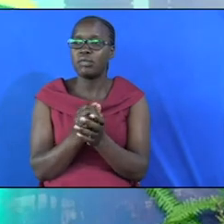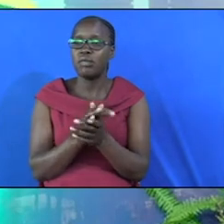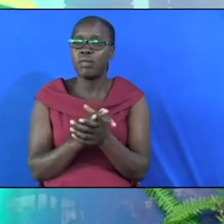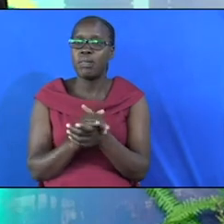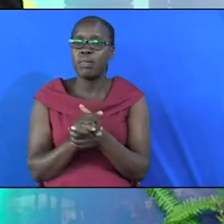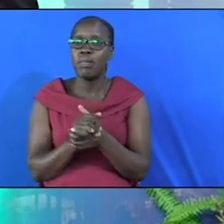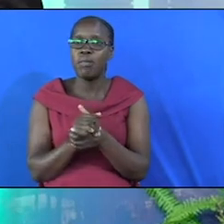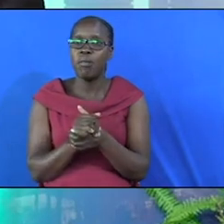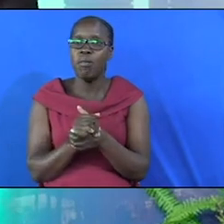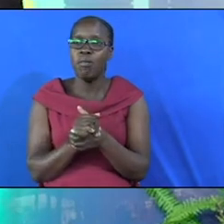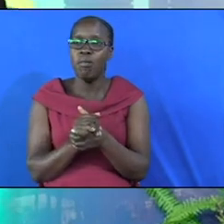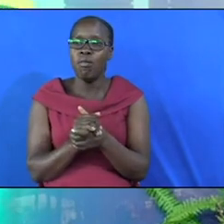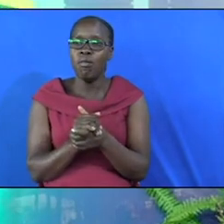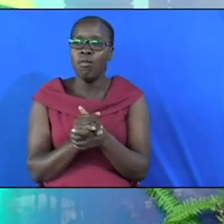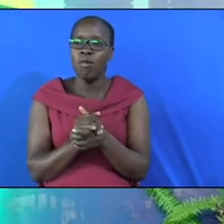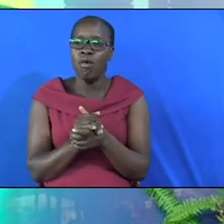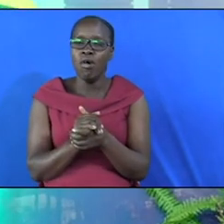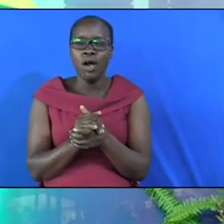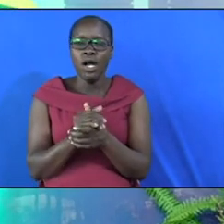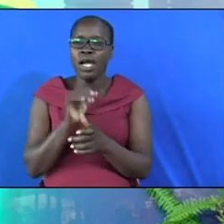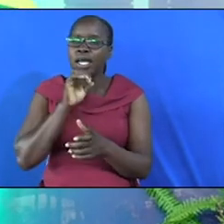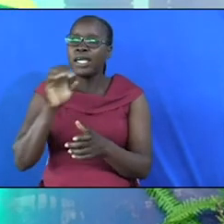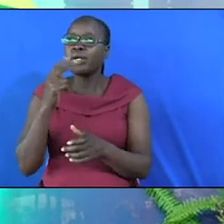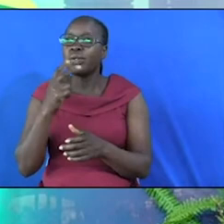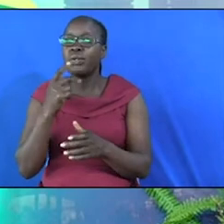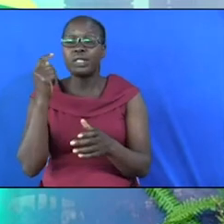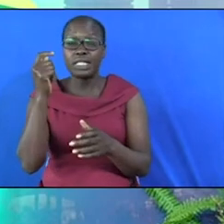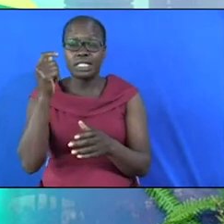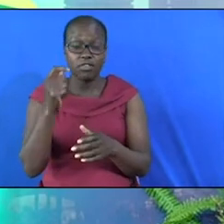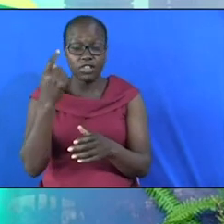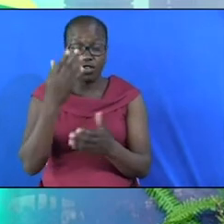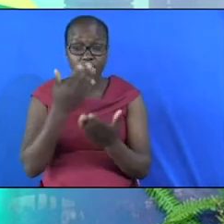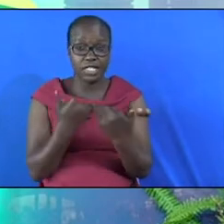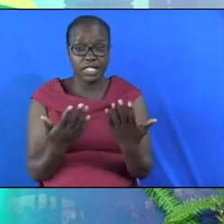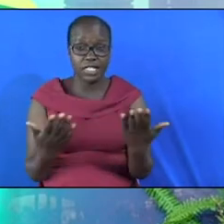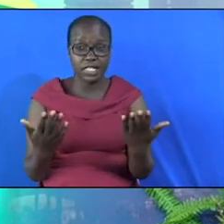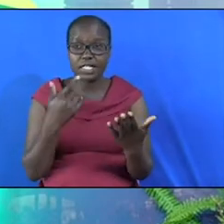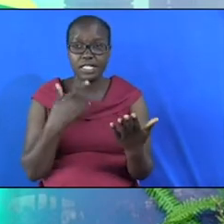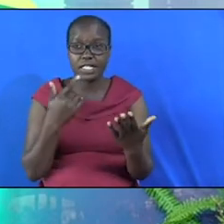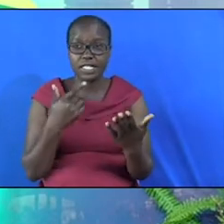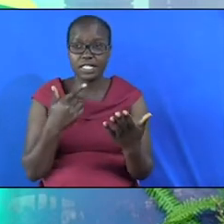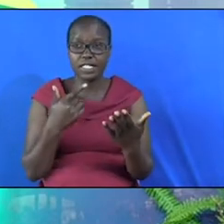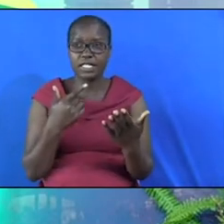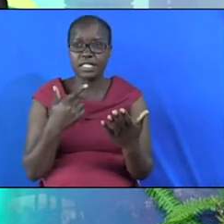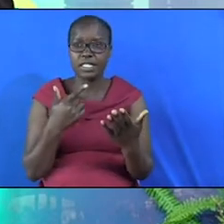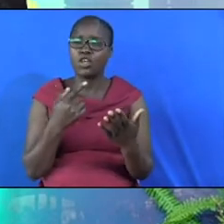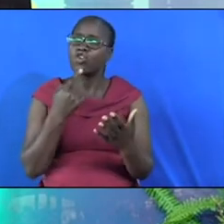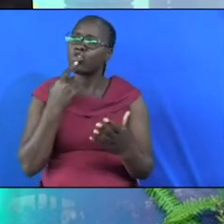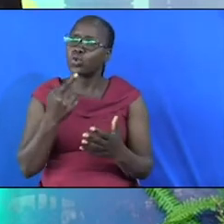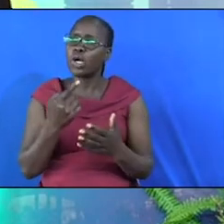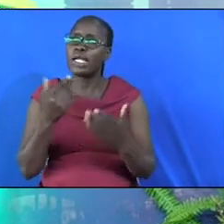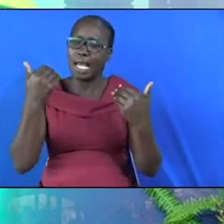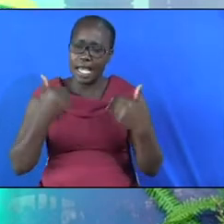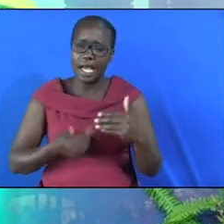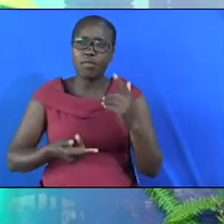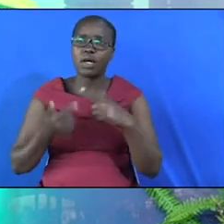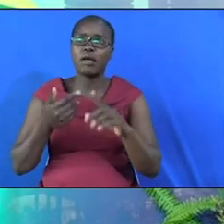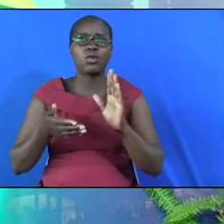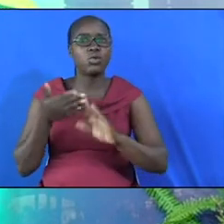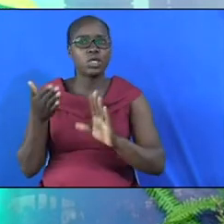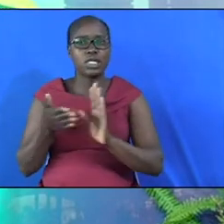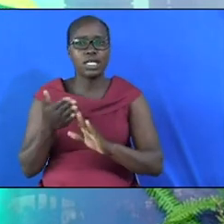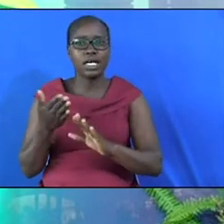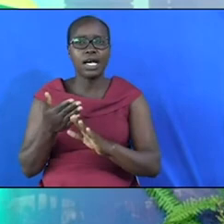22, verses 20, it says, "He who testifies of these things says, surely I am coming